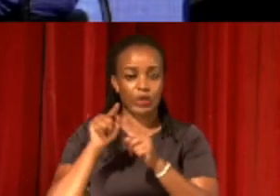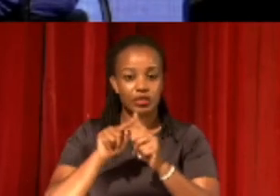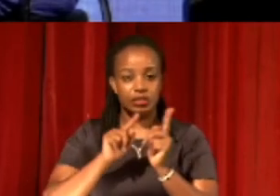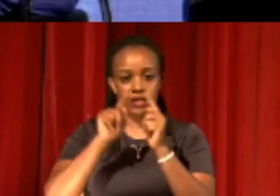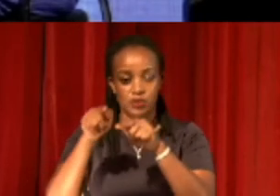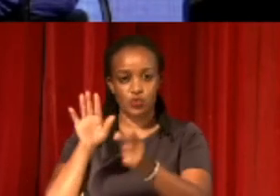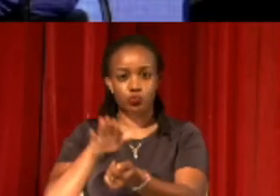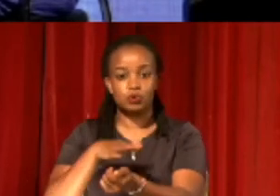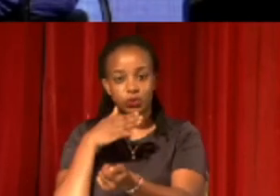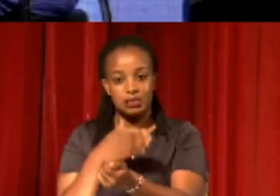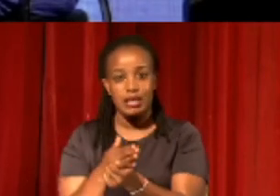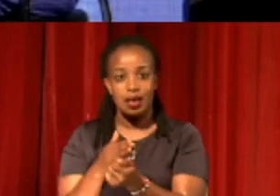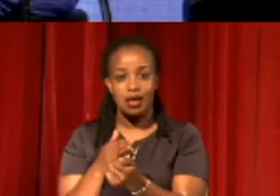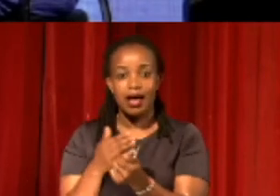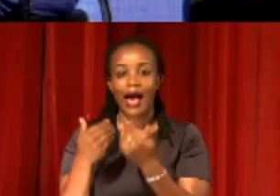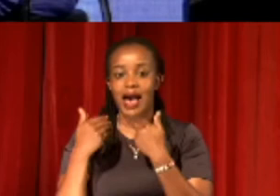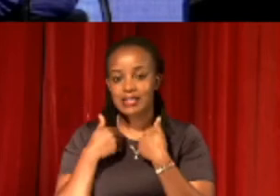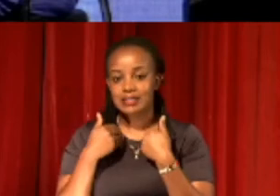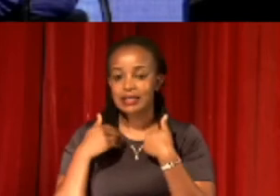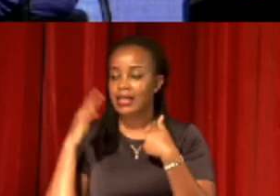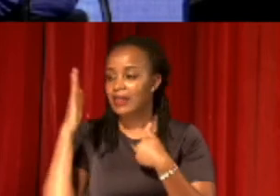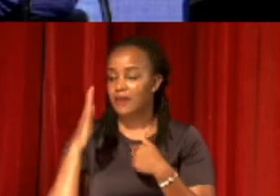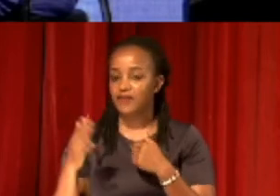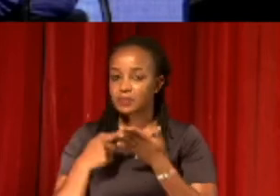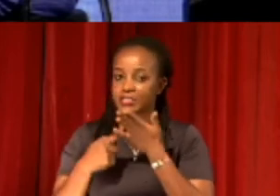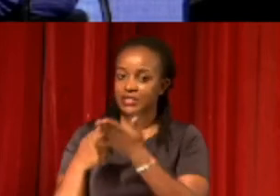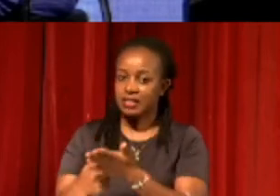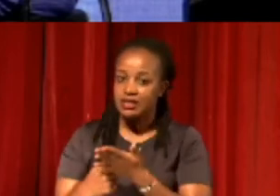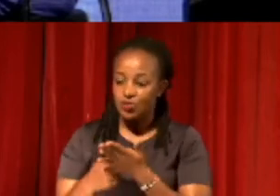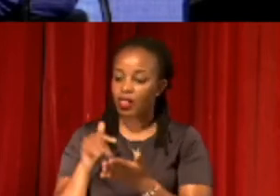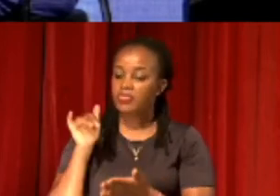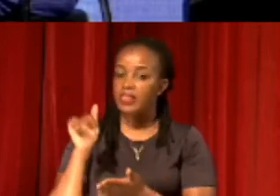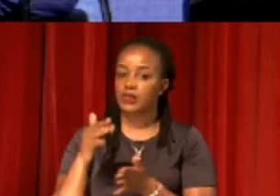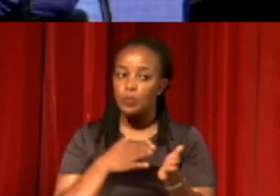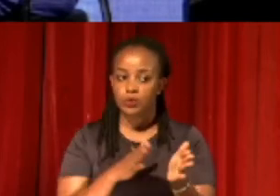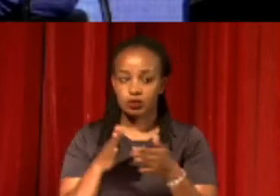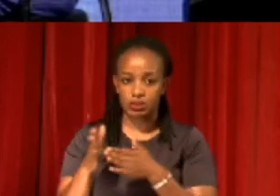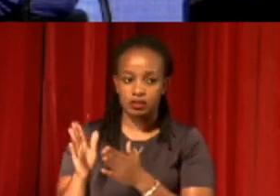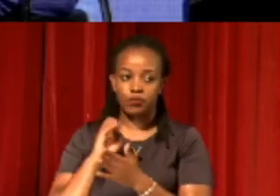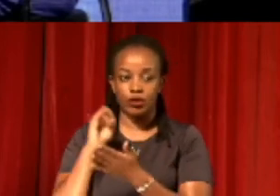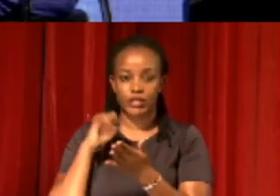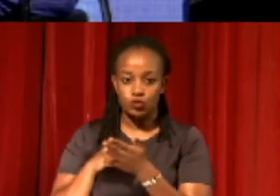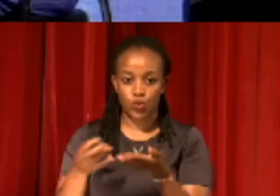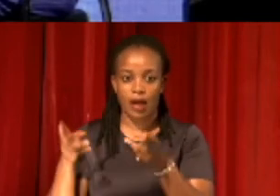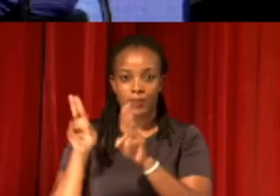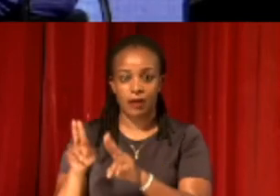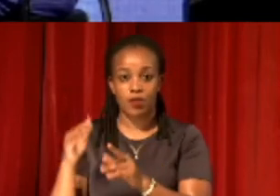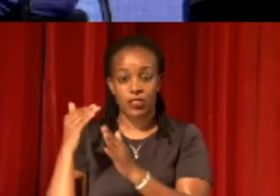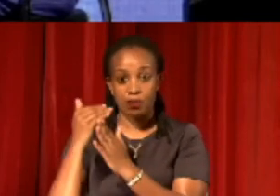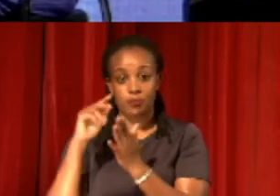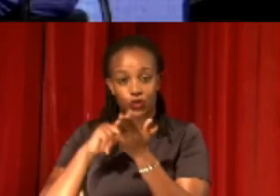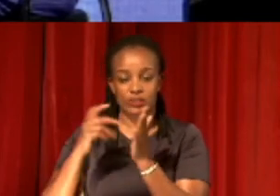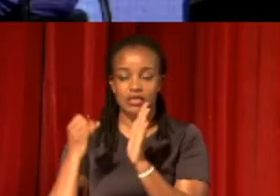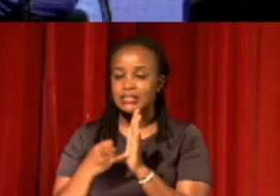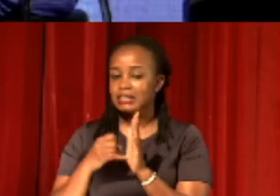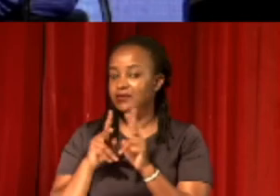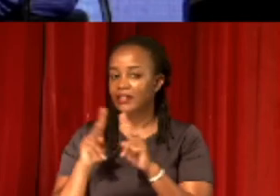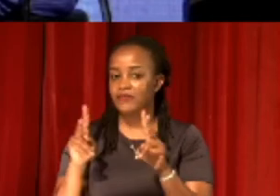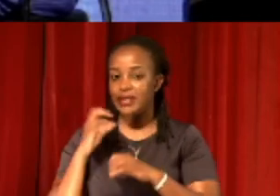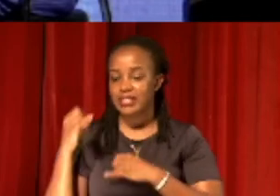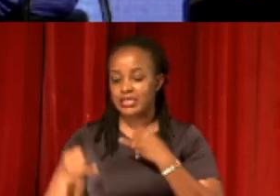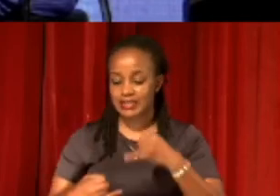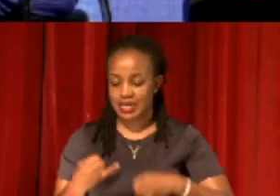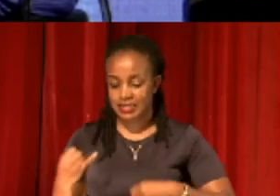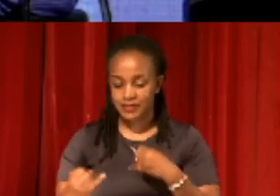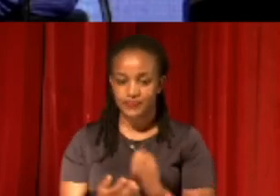Yes. And so, you know, the opportunity for that to happen in this project is very exciting for me. So,